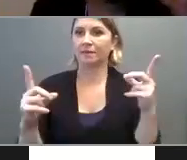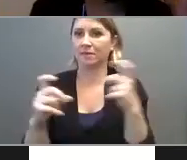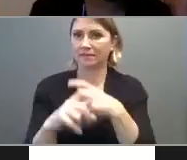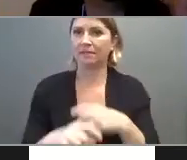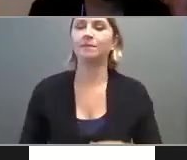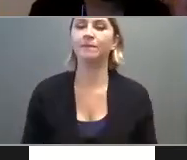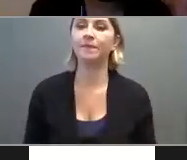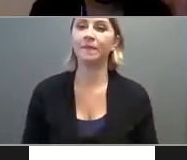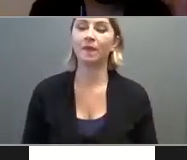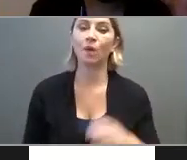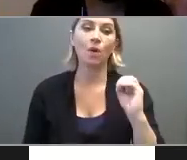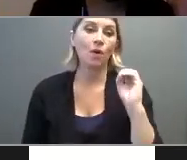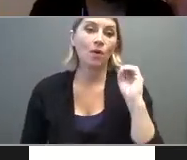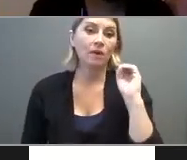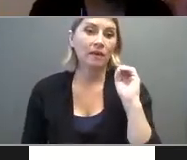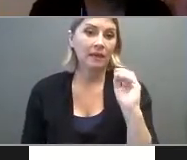Okay.